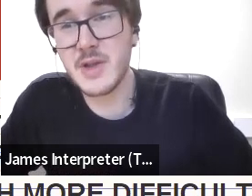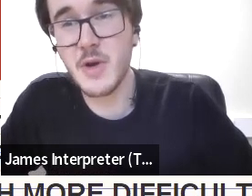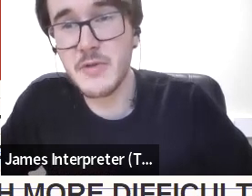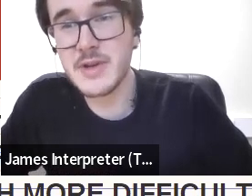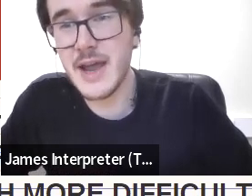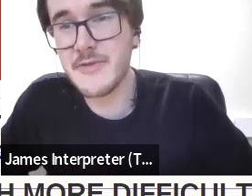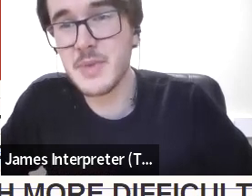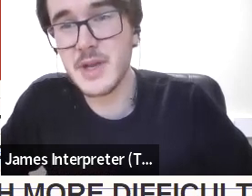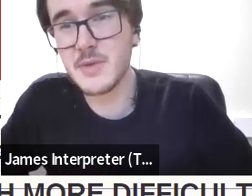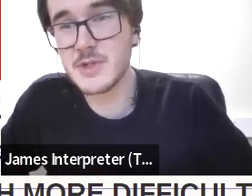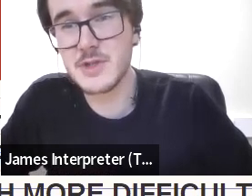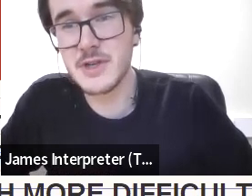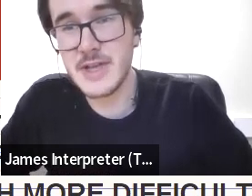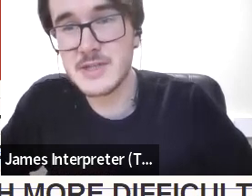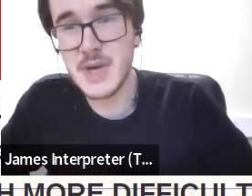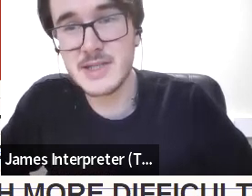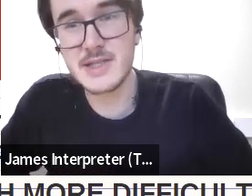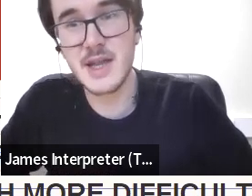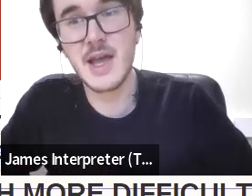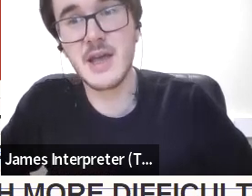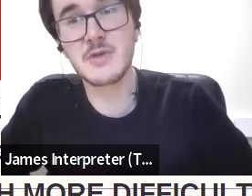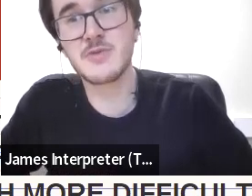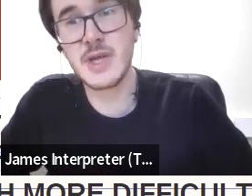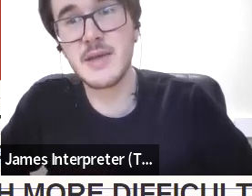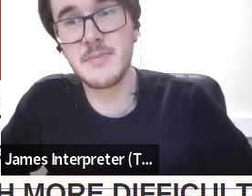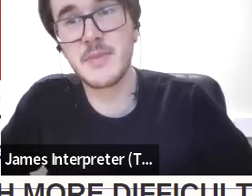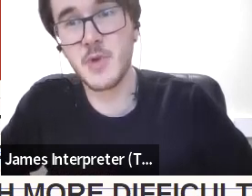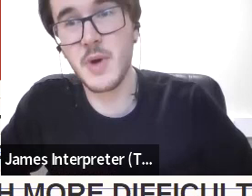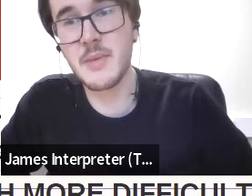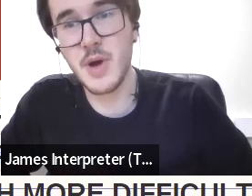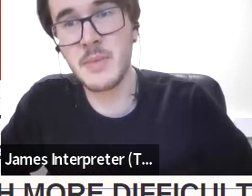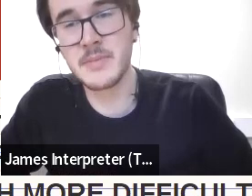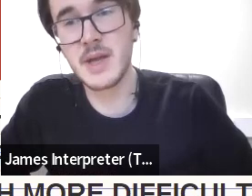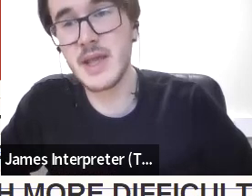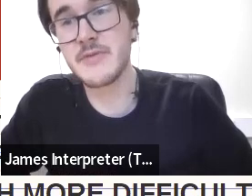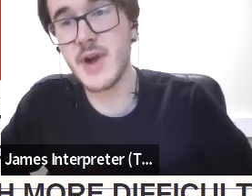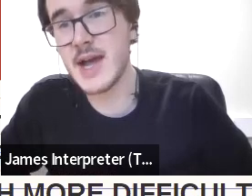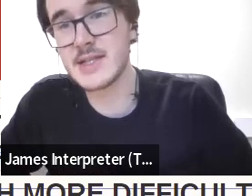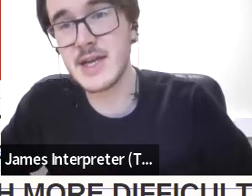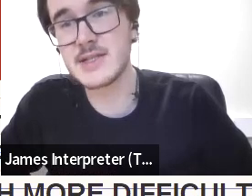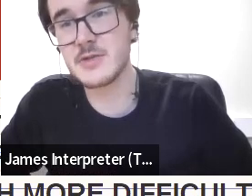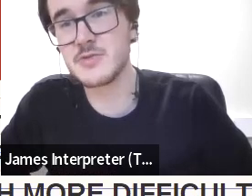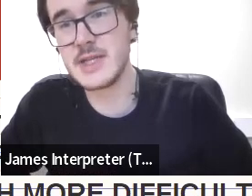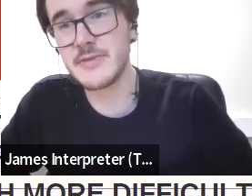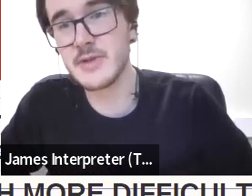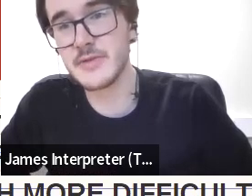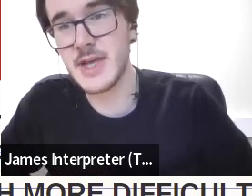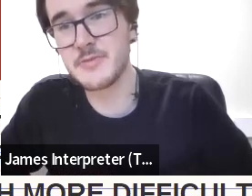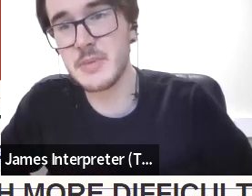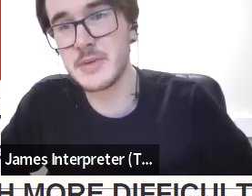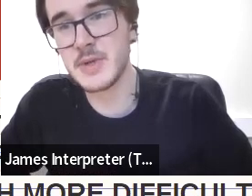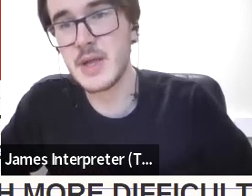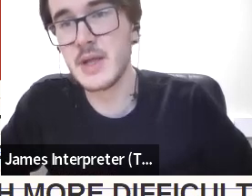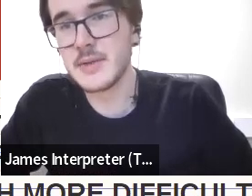Again, with COVID, everybody was using face masks, and that was really quite a problem. And again, for access, that was really difficult for